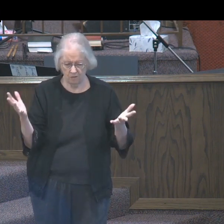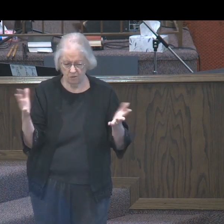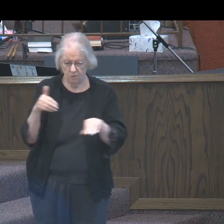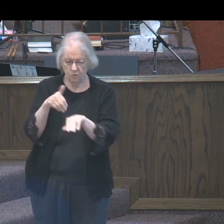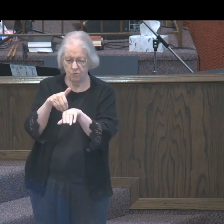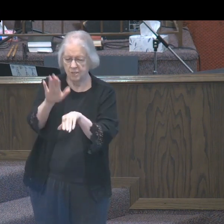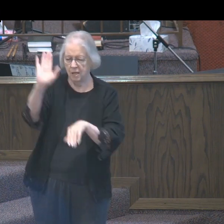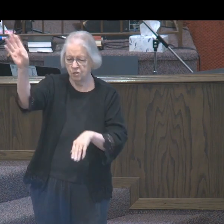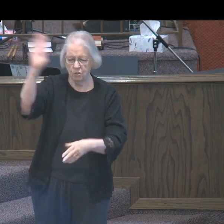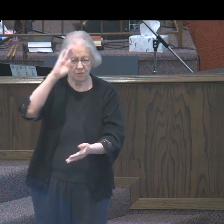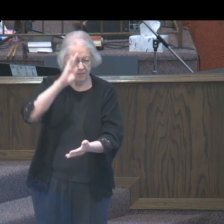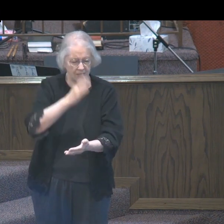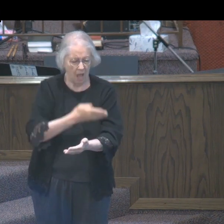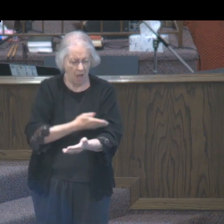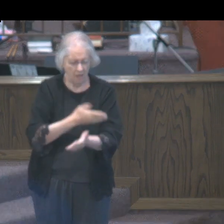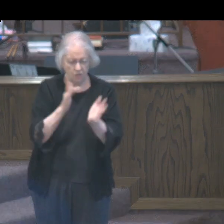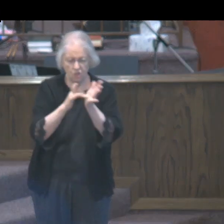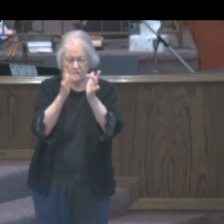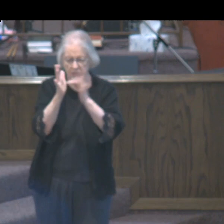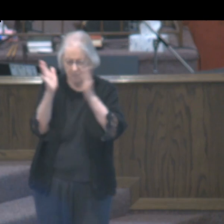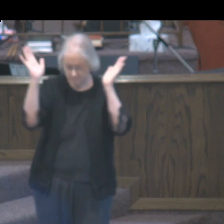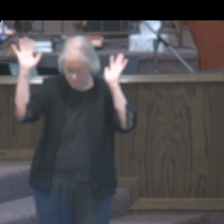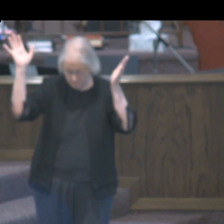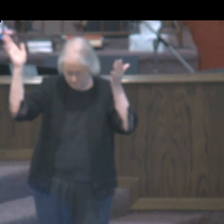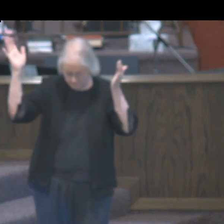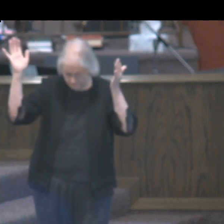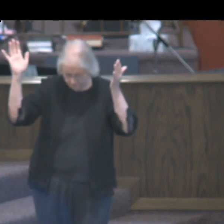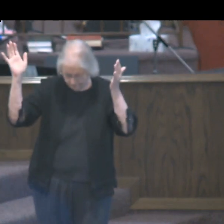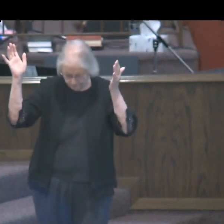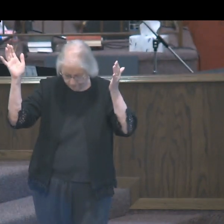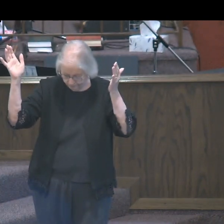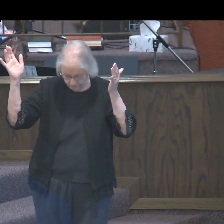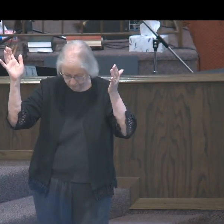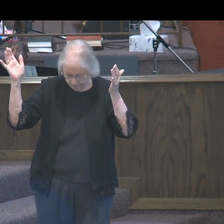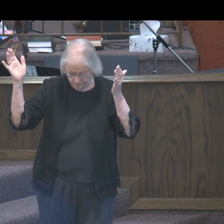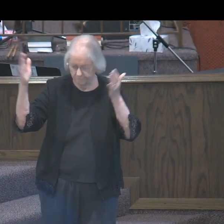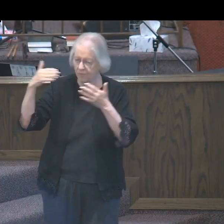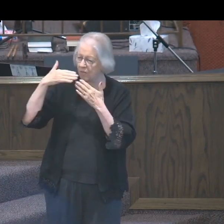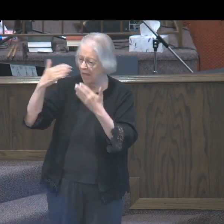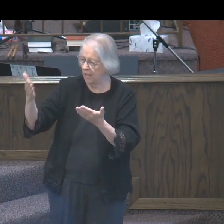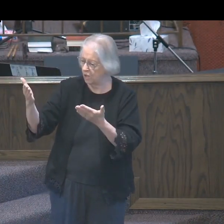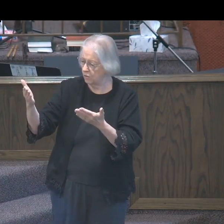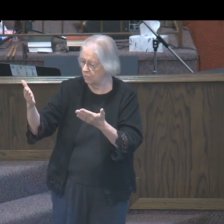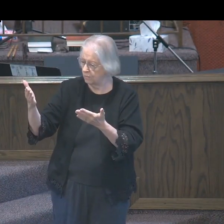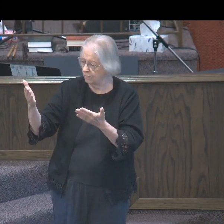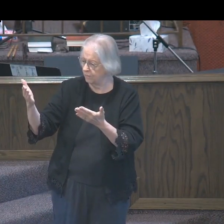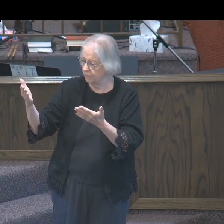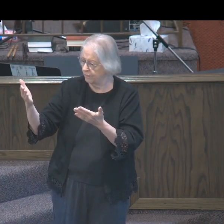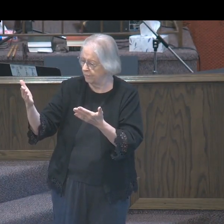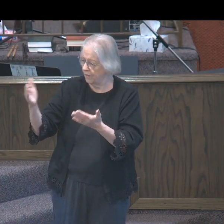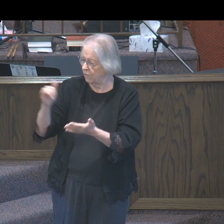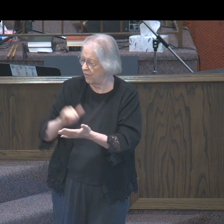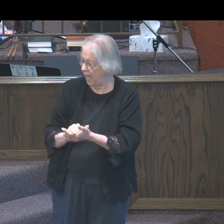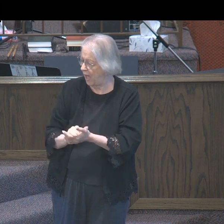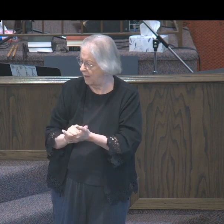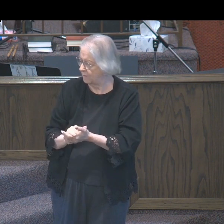just open our hearts and our minds. Just clear any distractions out of the way, Lord. Let us be focused upon you today. Lord,